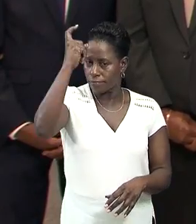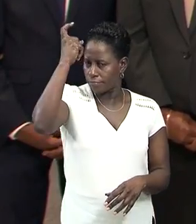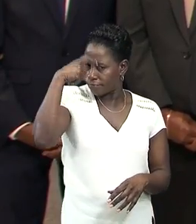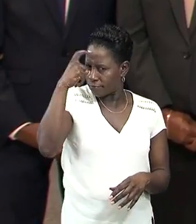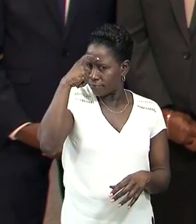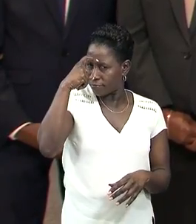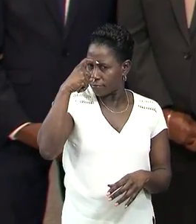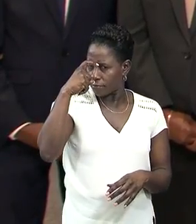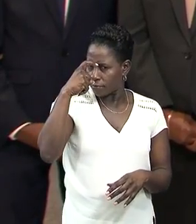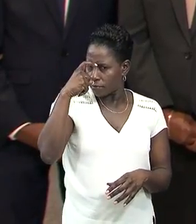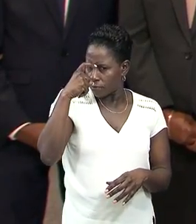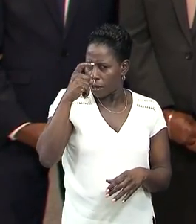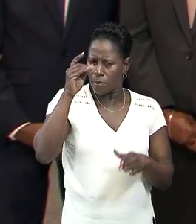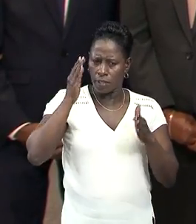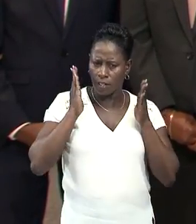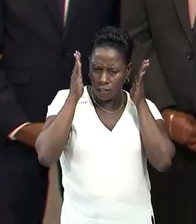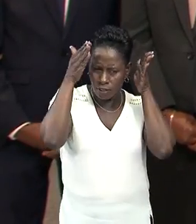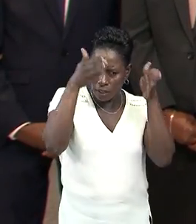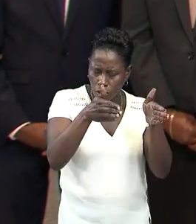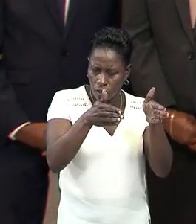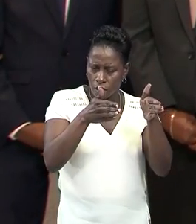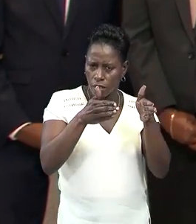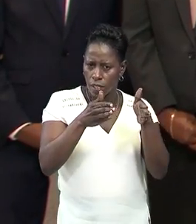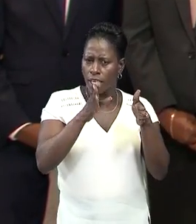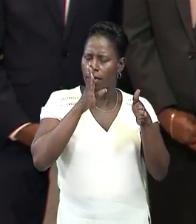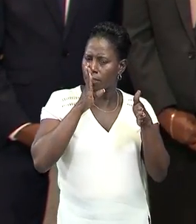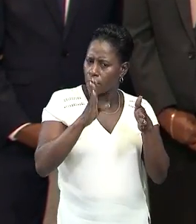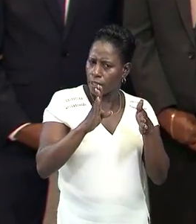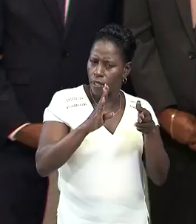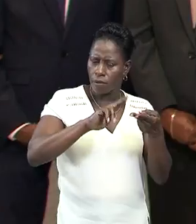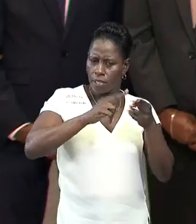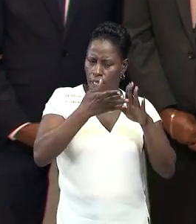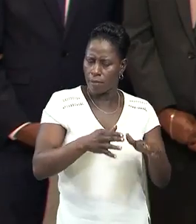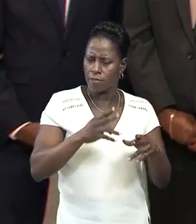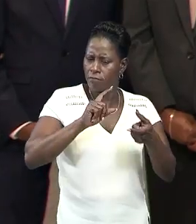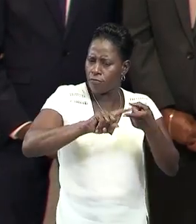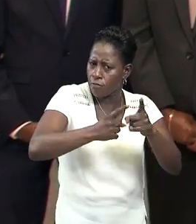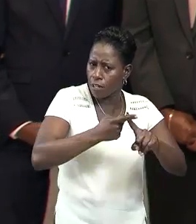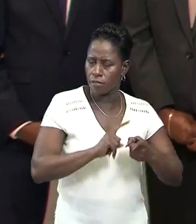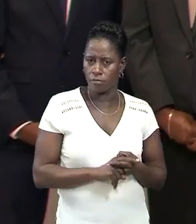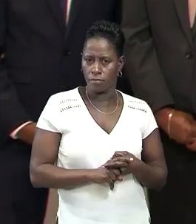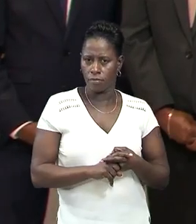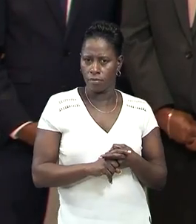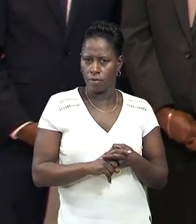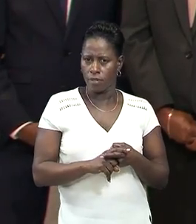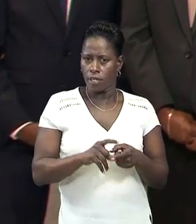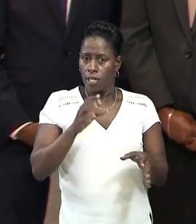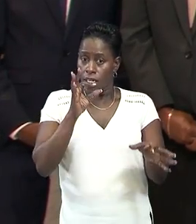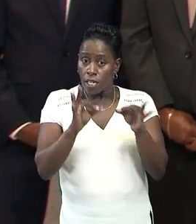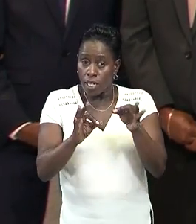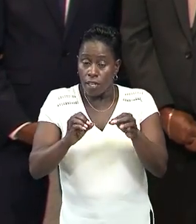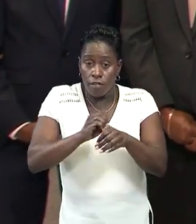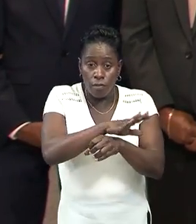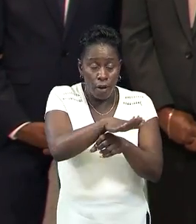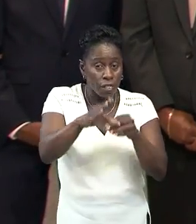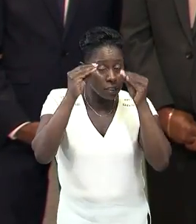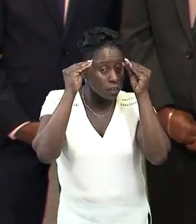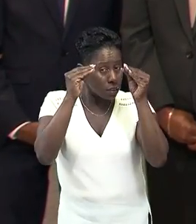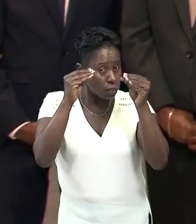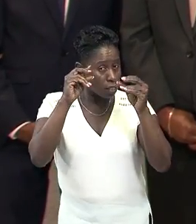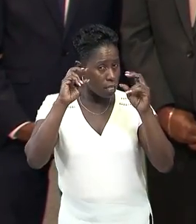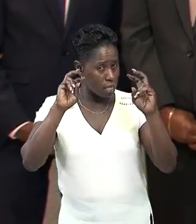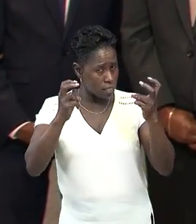and with due attention to our neighbors and to be our neighbor's keeper. If this virus has taught us anything